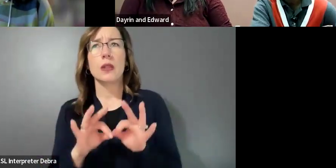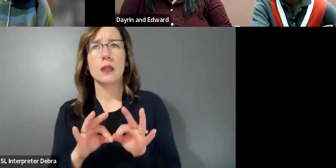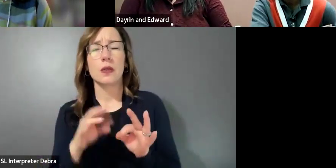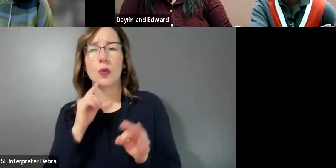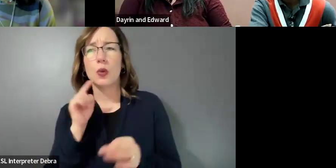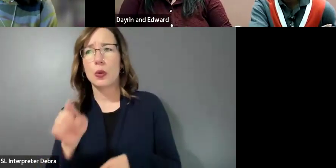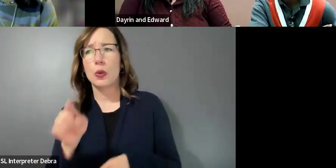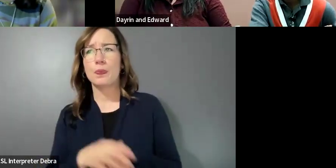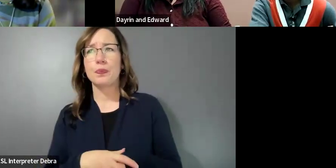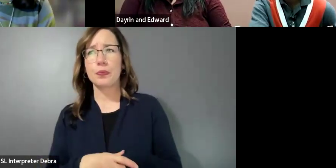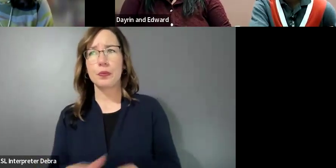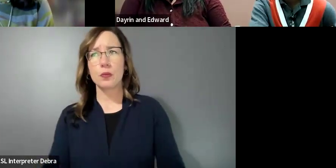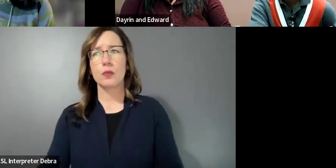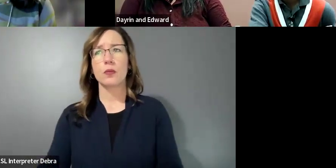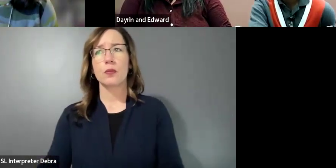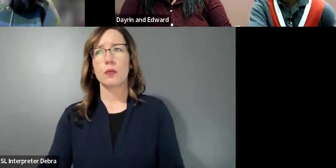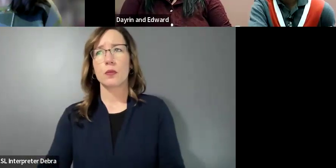important? important to you?